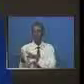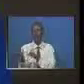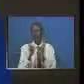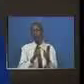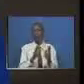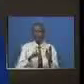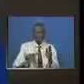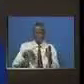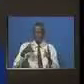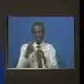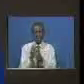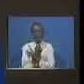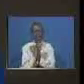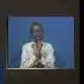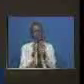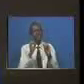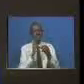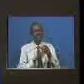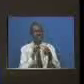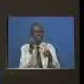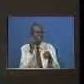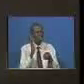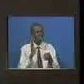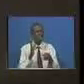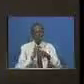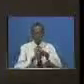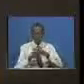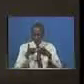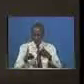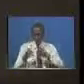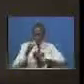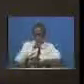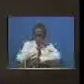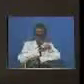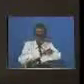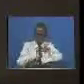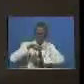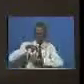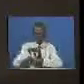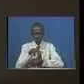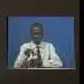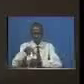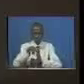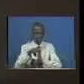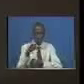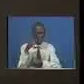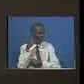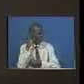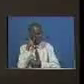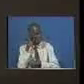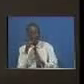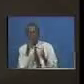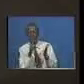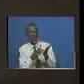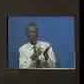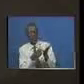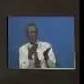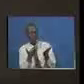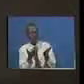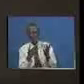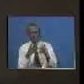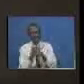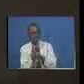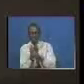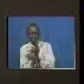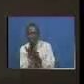in any way when I was at home but now in school when I'm walking around that's why I hear mzungu or you're being treated a bit differently